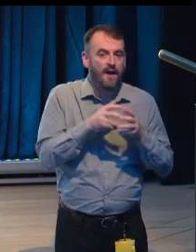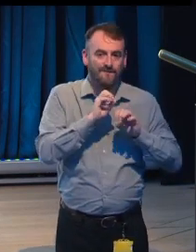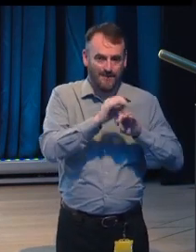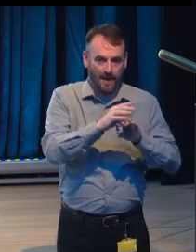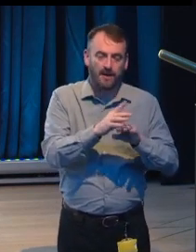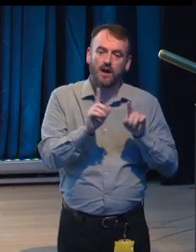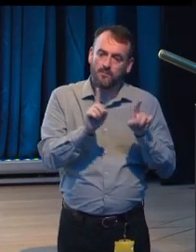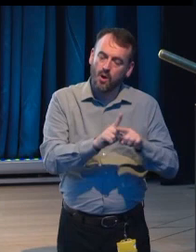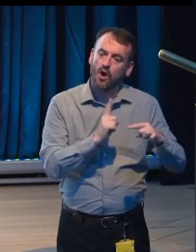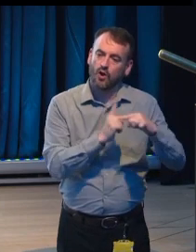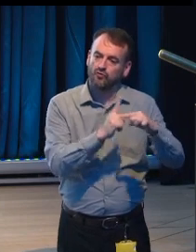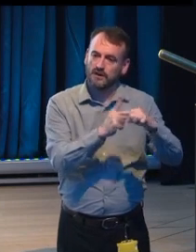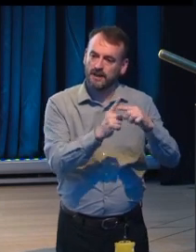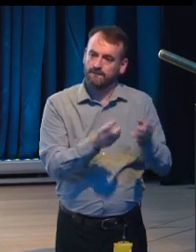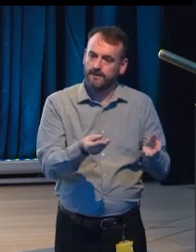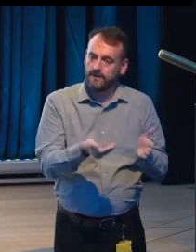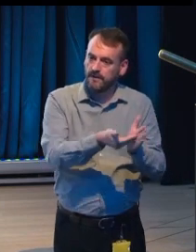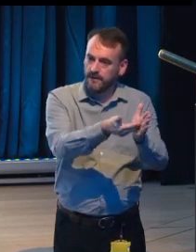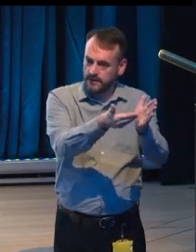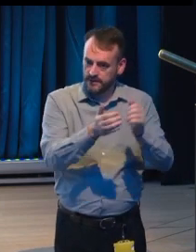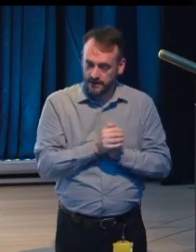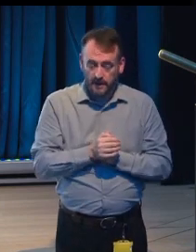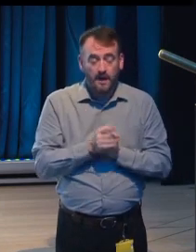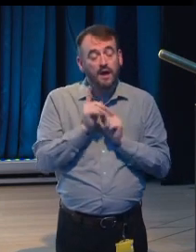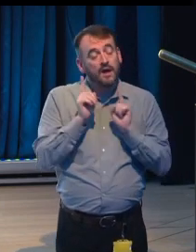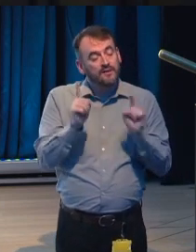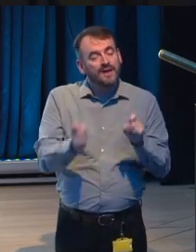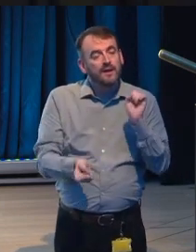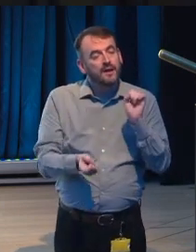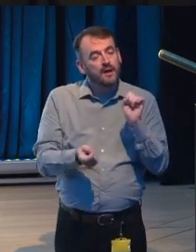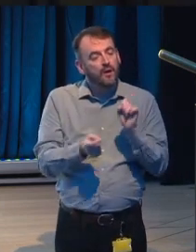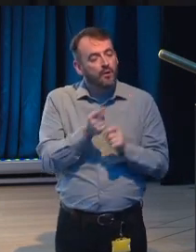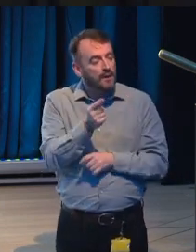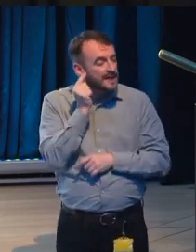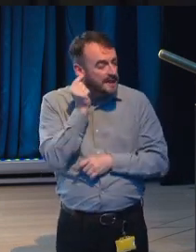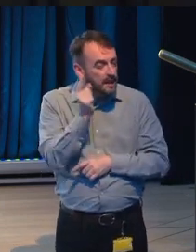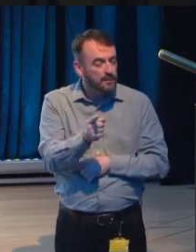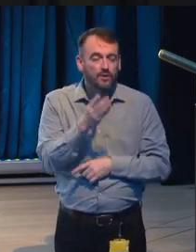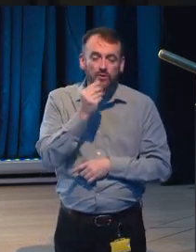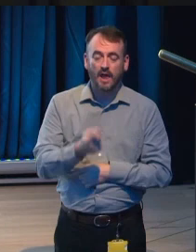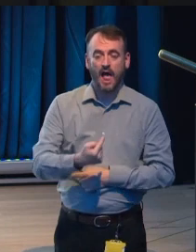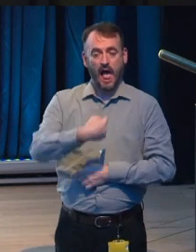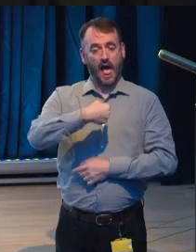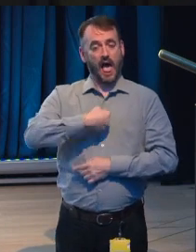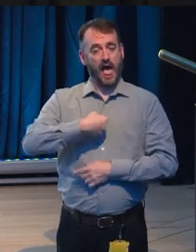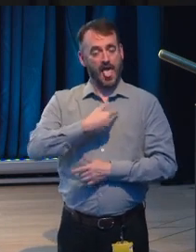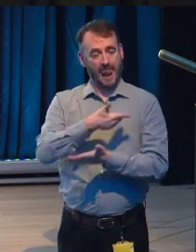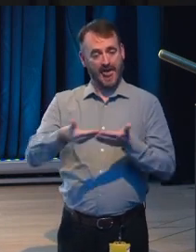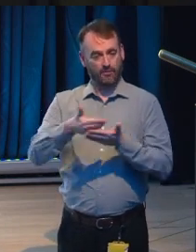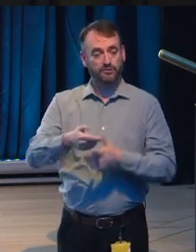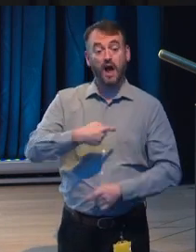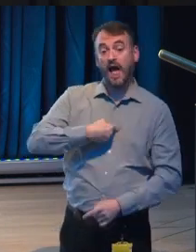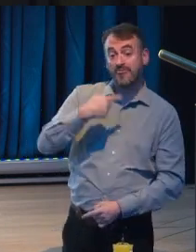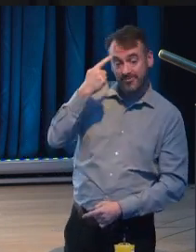One thing you can consider when giving feedback is the use of I language. So if you deliver feedback using I language, so words like I think and I